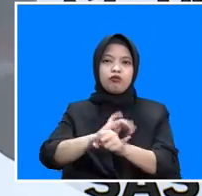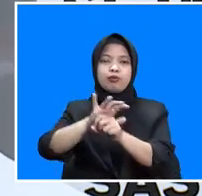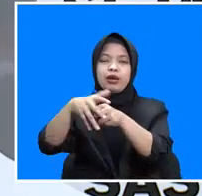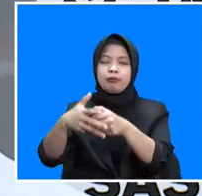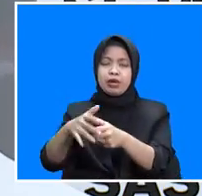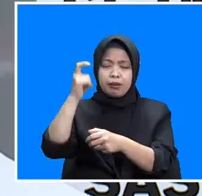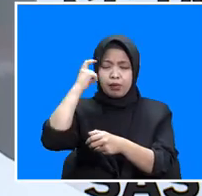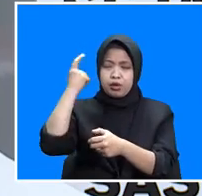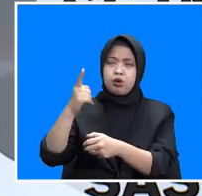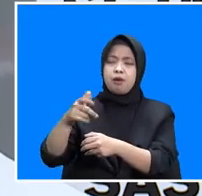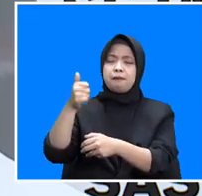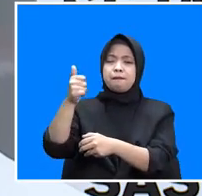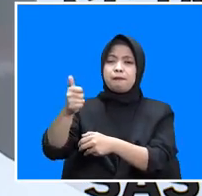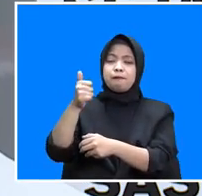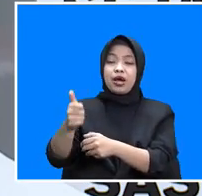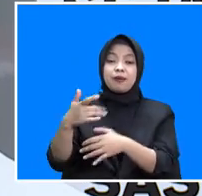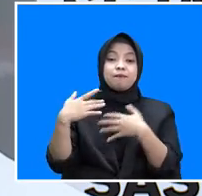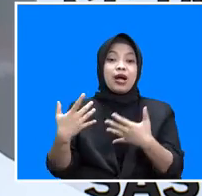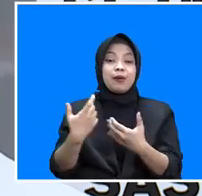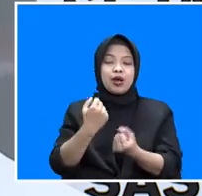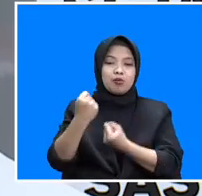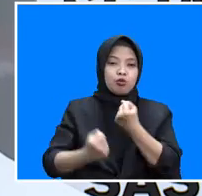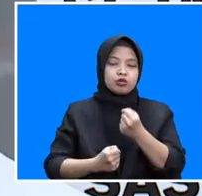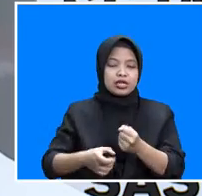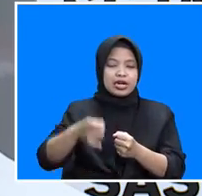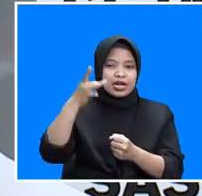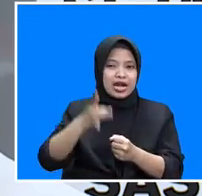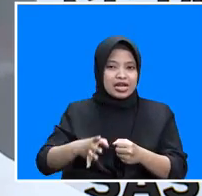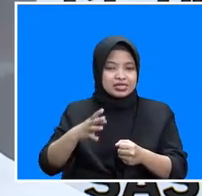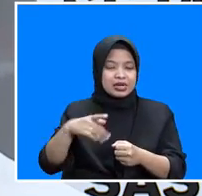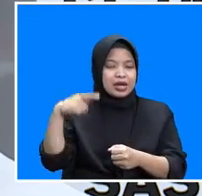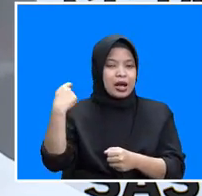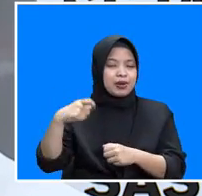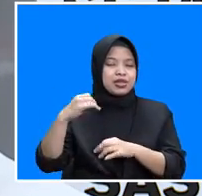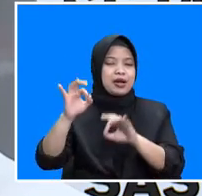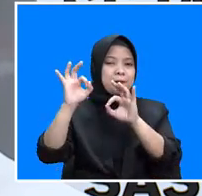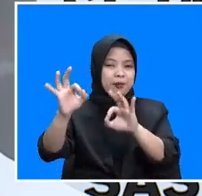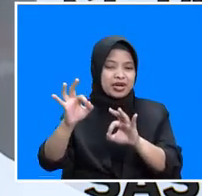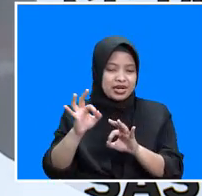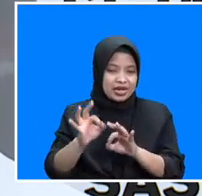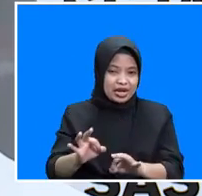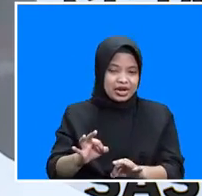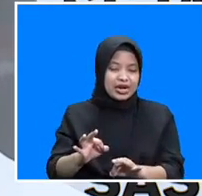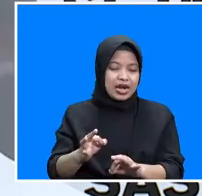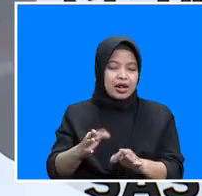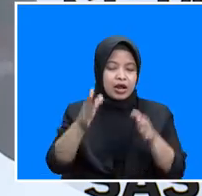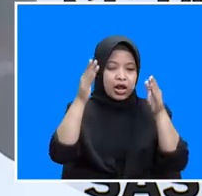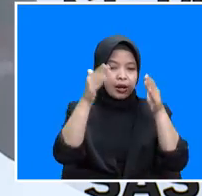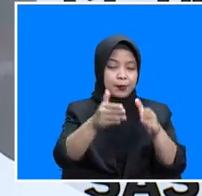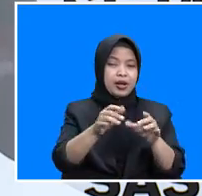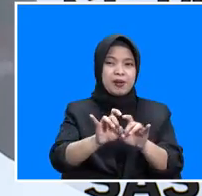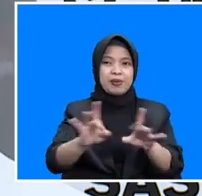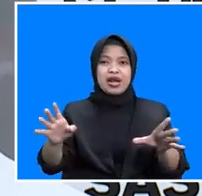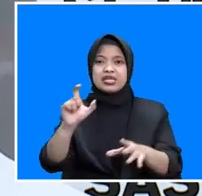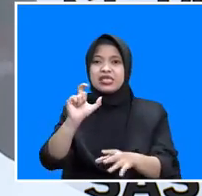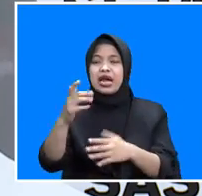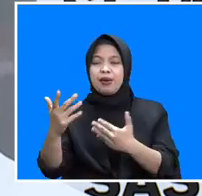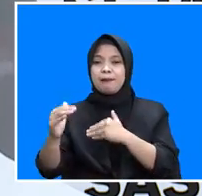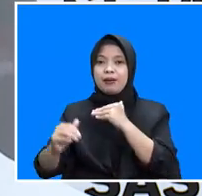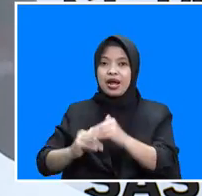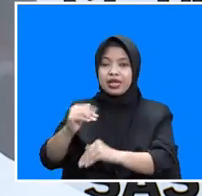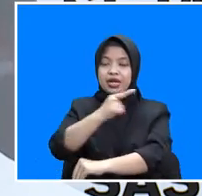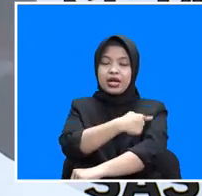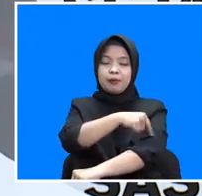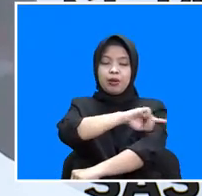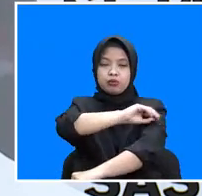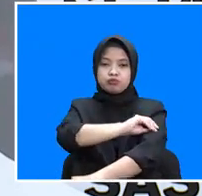working with the ministry on different aspects. So with a strong focus on 21st century skills, also on life skills. Mm-hmm. So these are